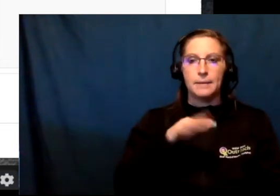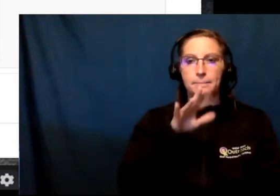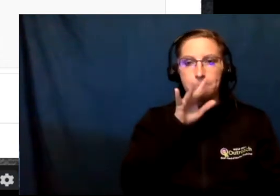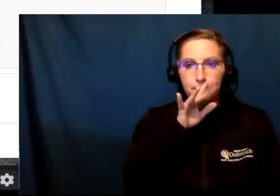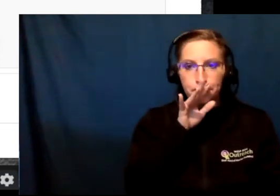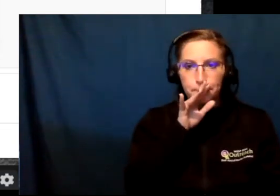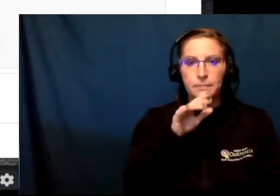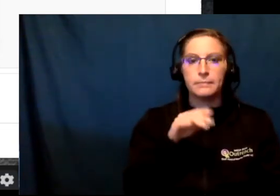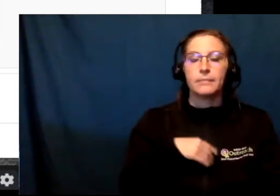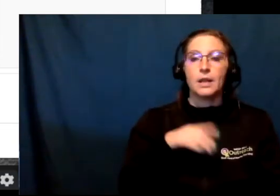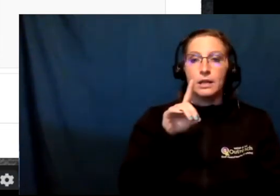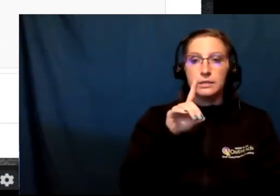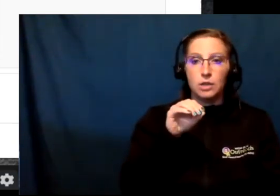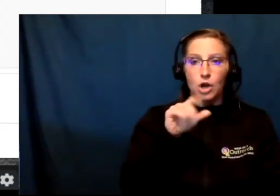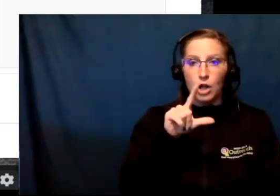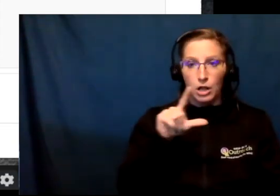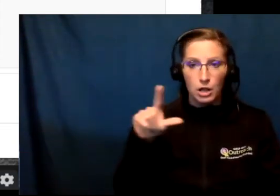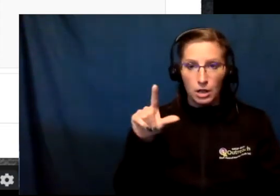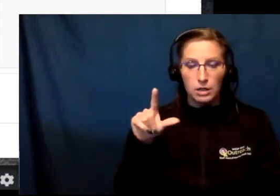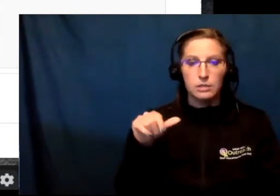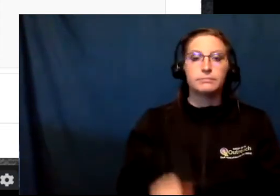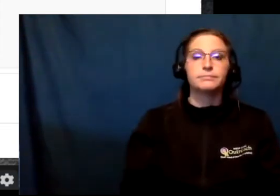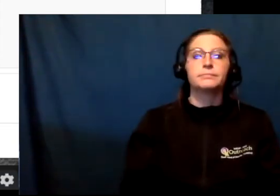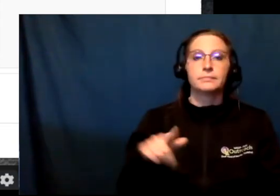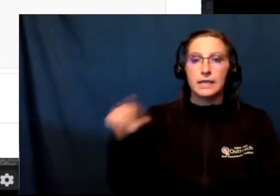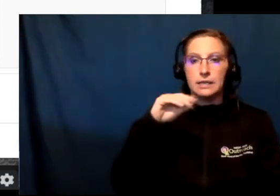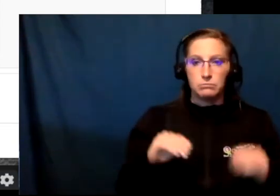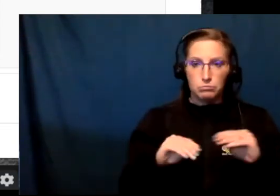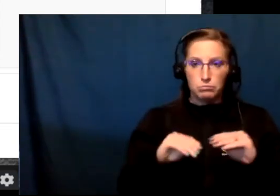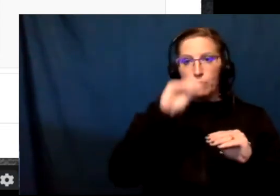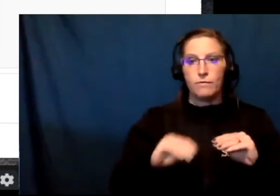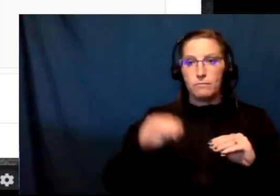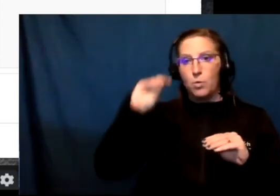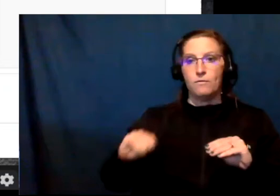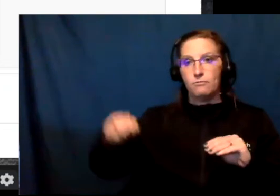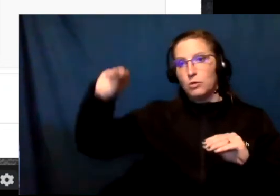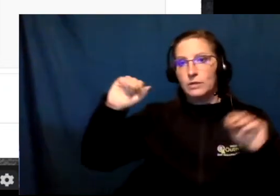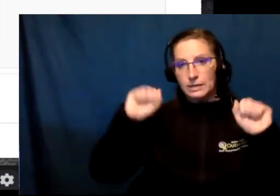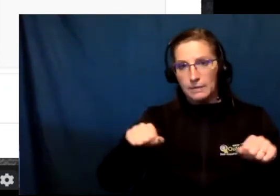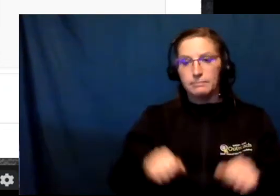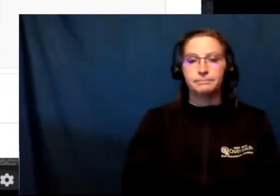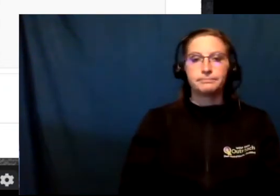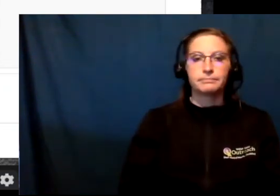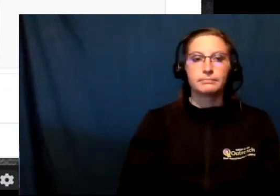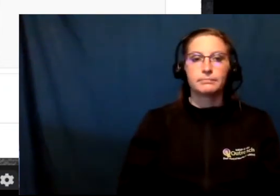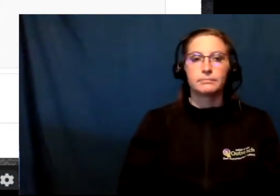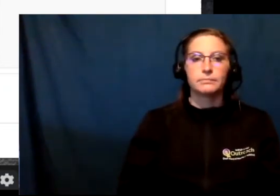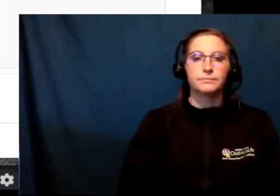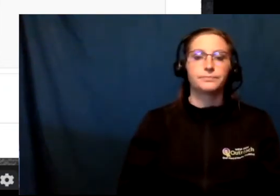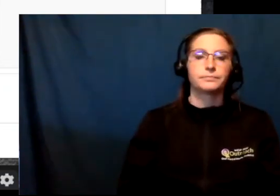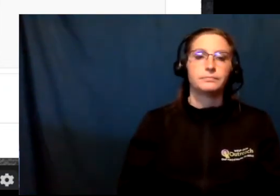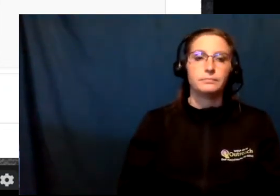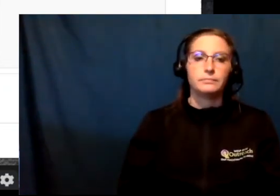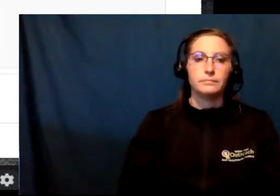as we say the word doll, they can move those letters.